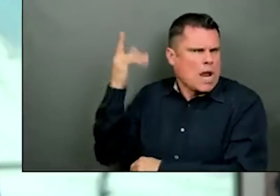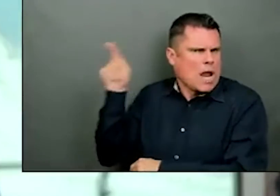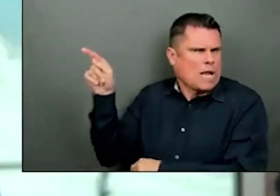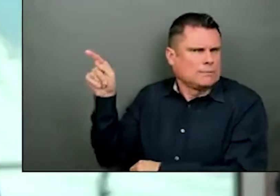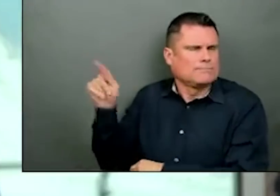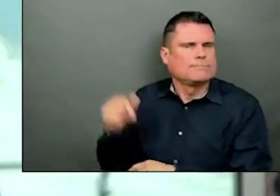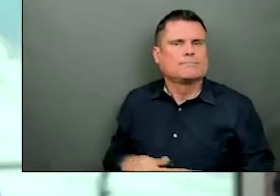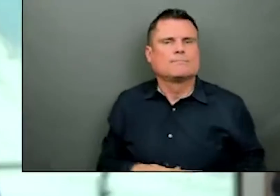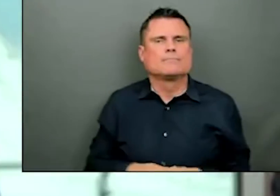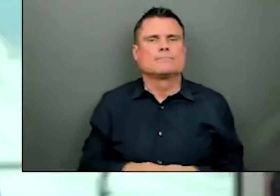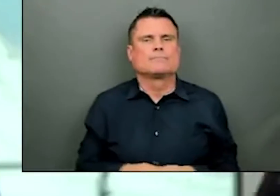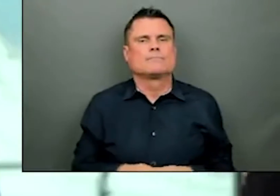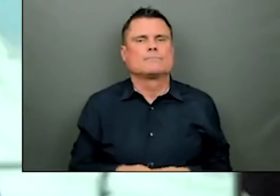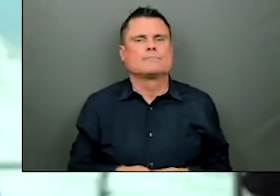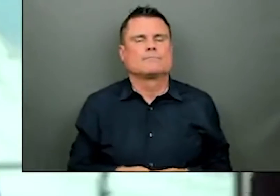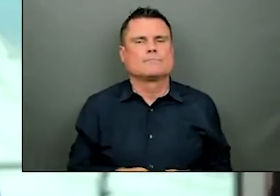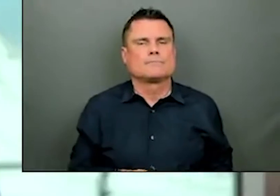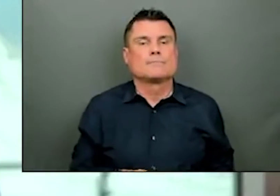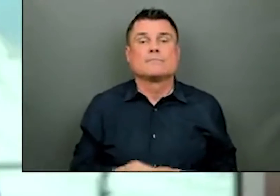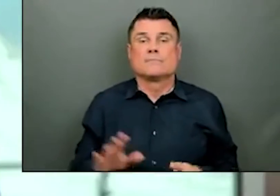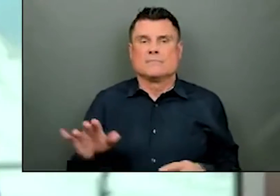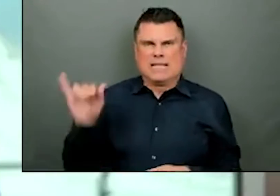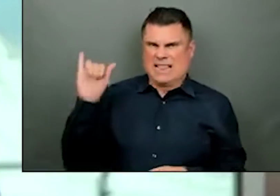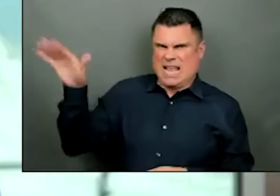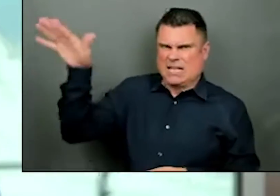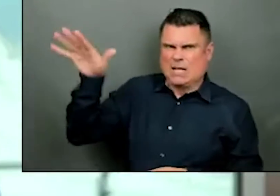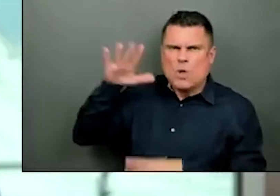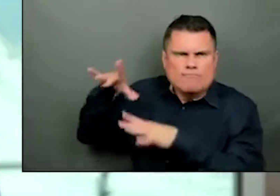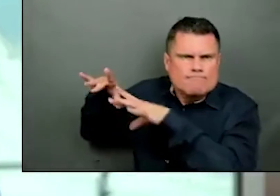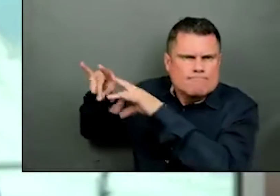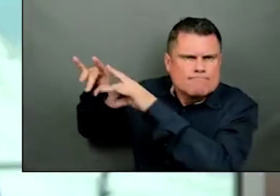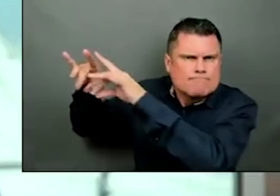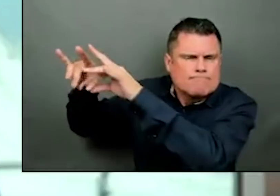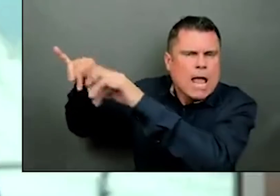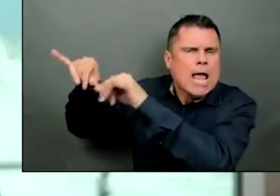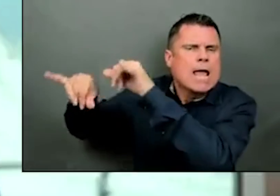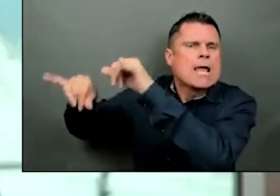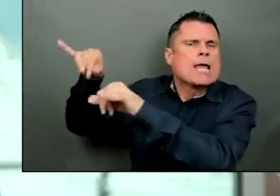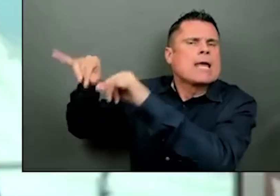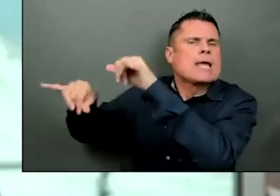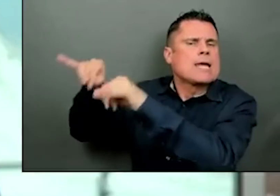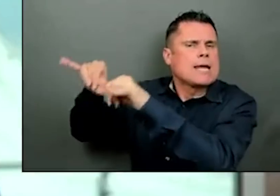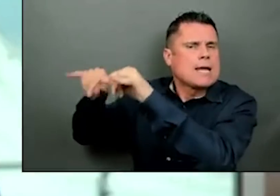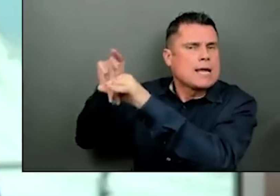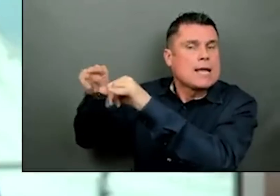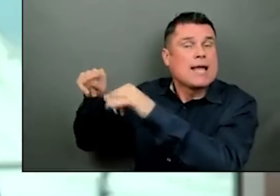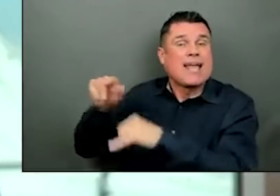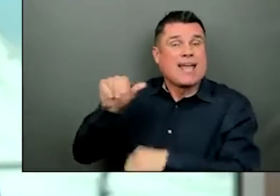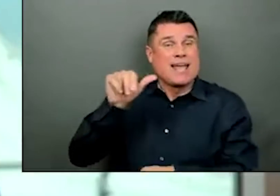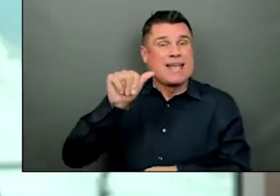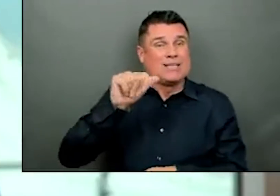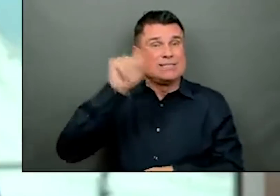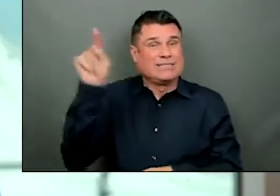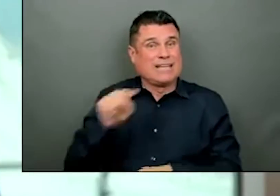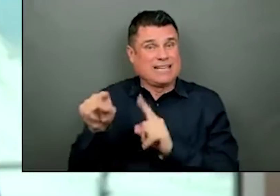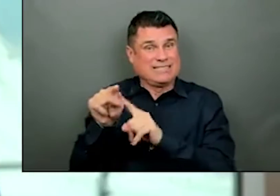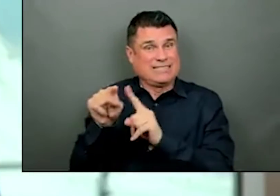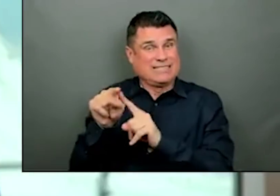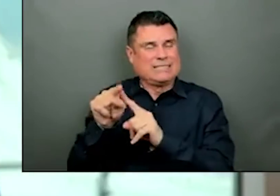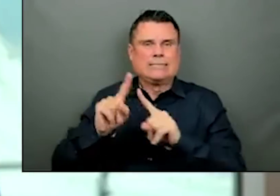it's important that we're able to take action when we see something to get more information before we